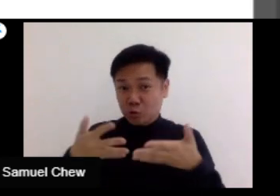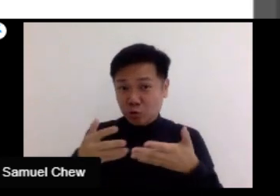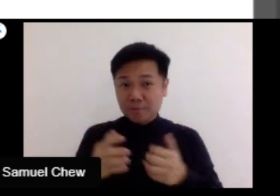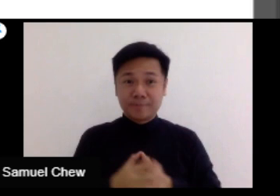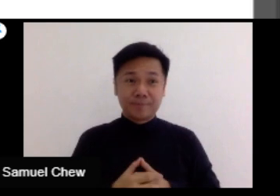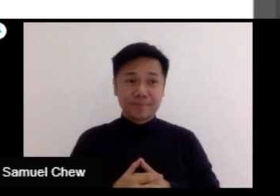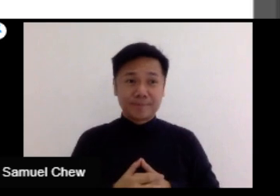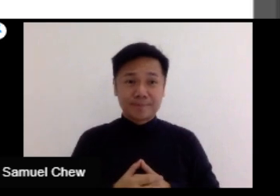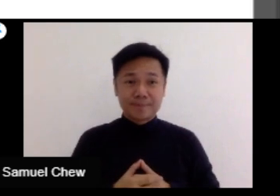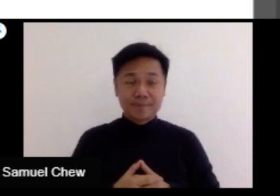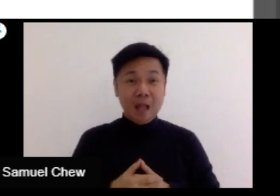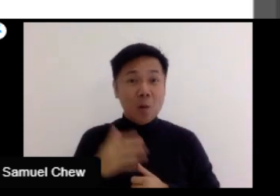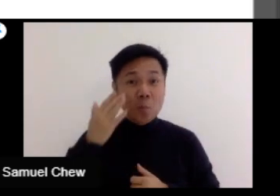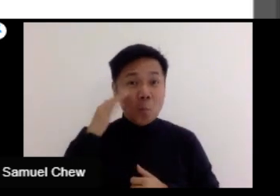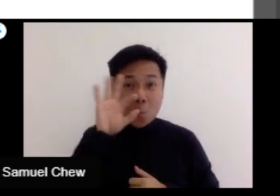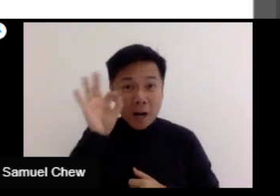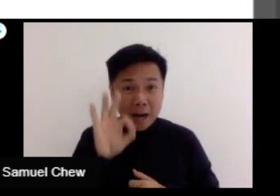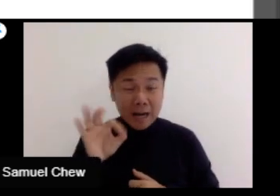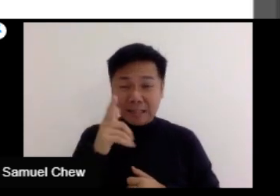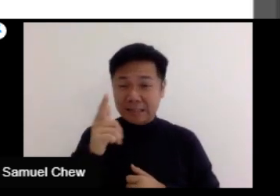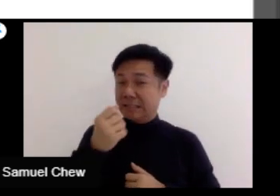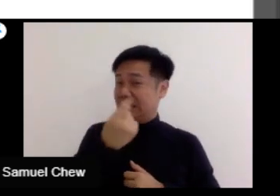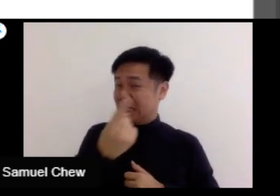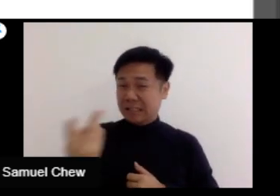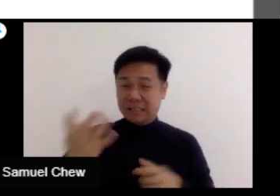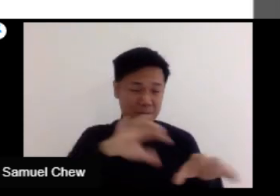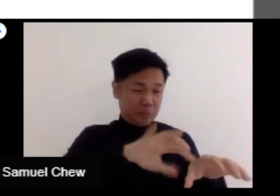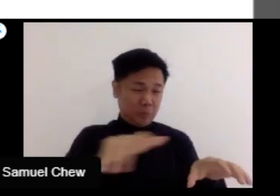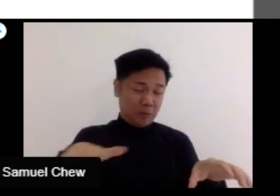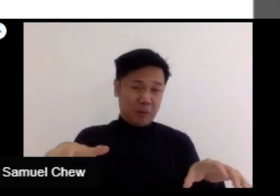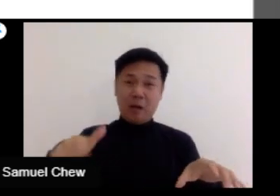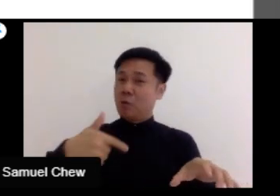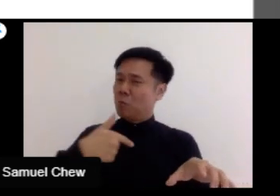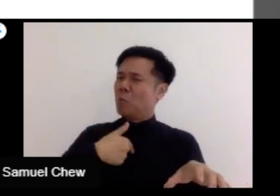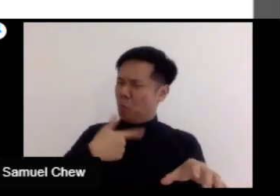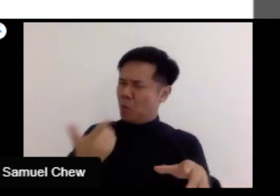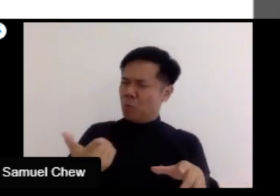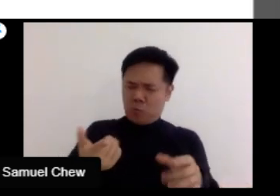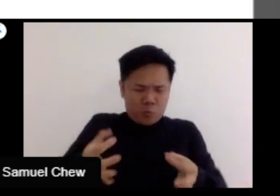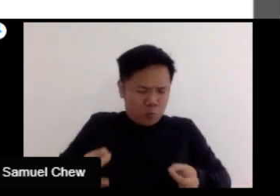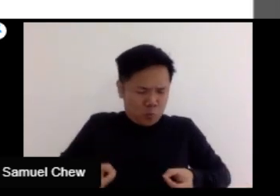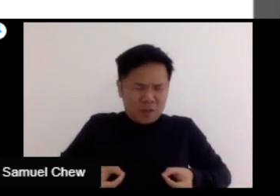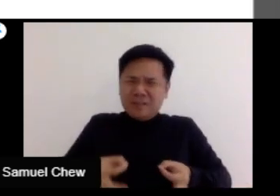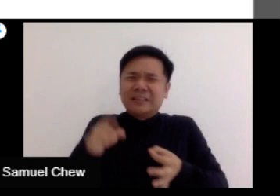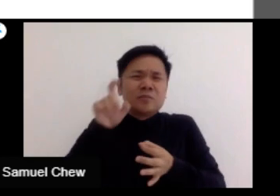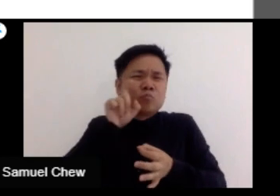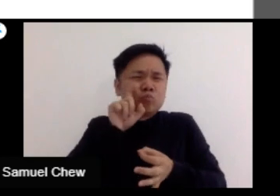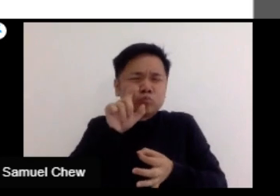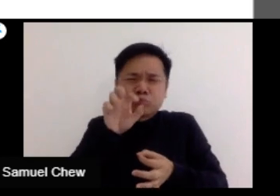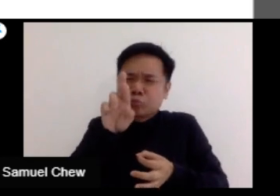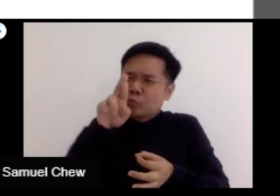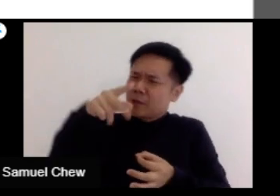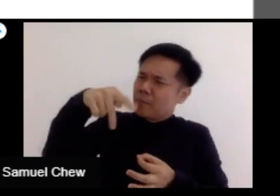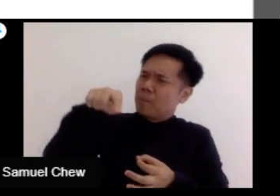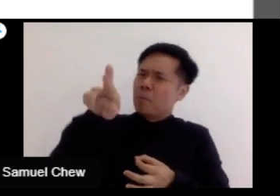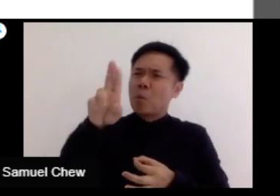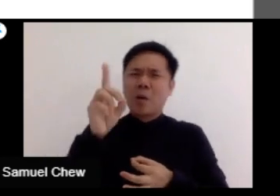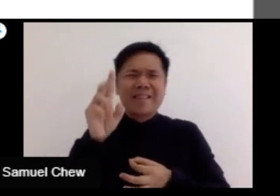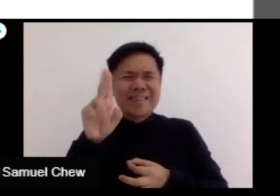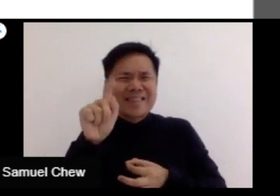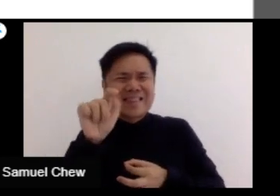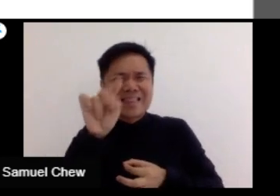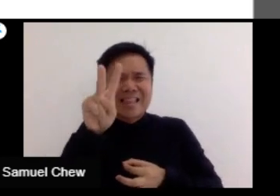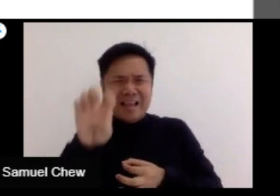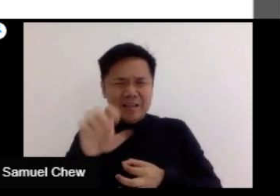because some countries, such as my countries, can accept reproductive rights if we bring in accordance with